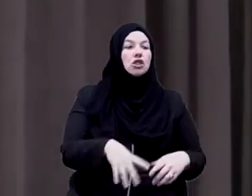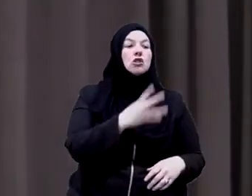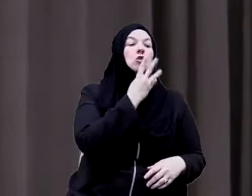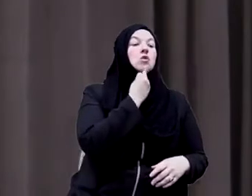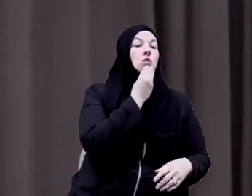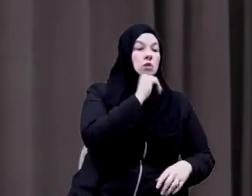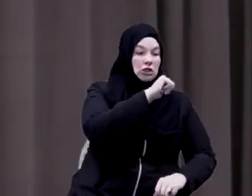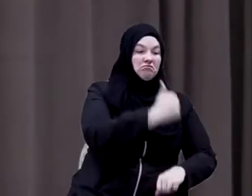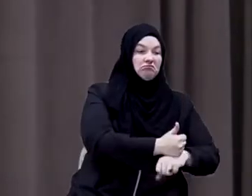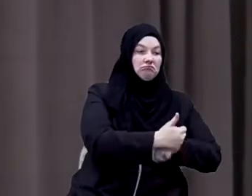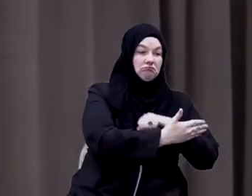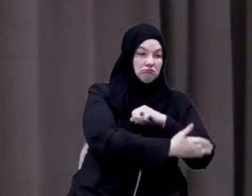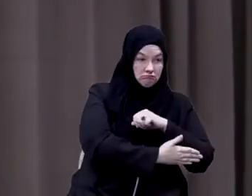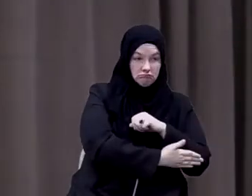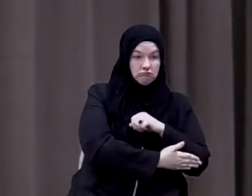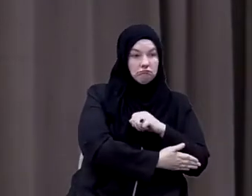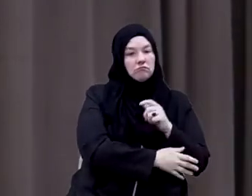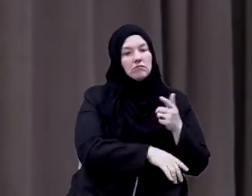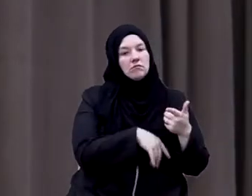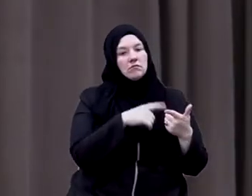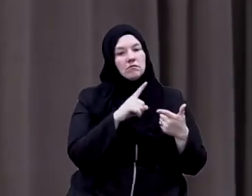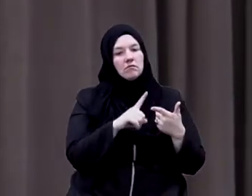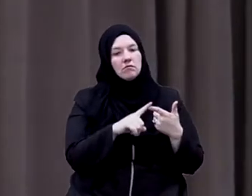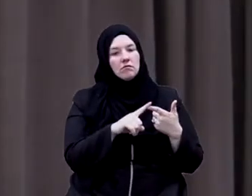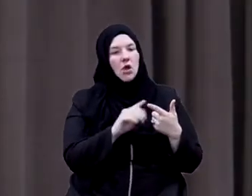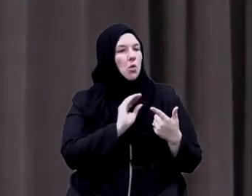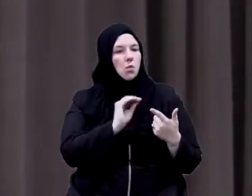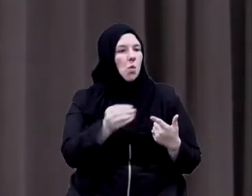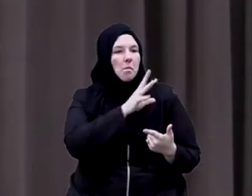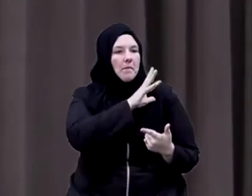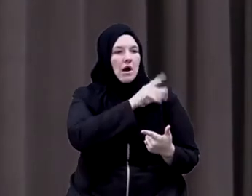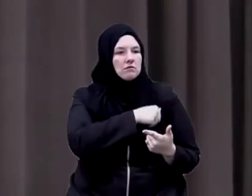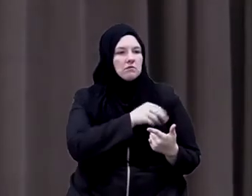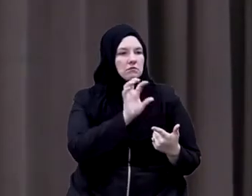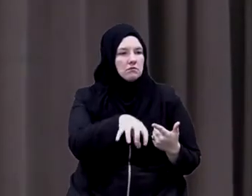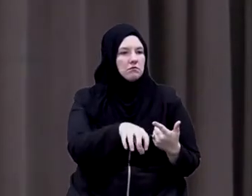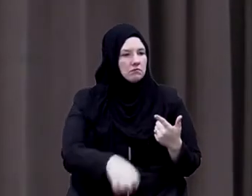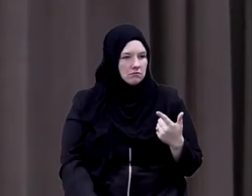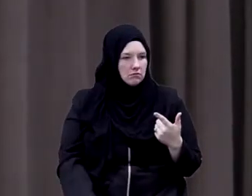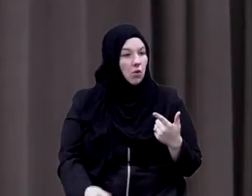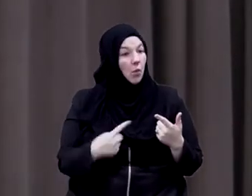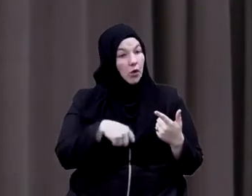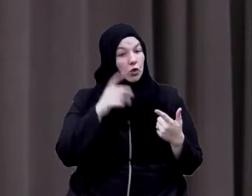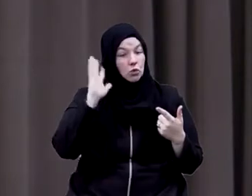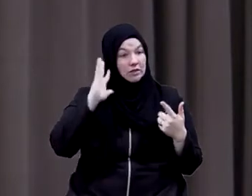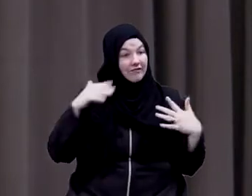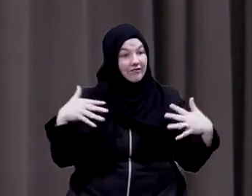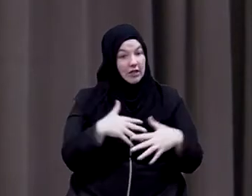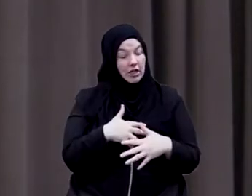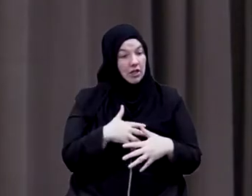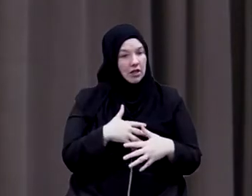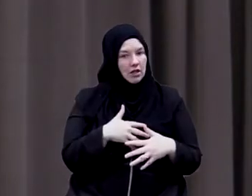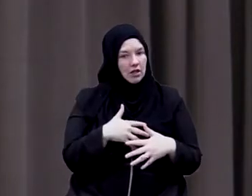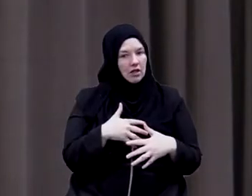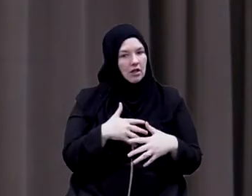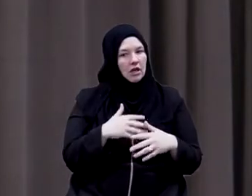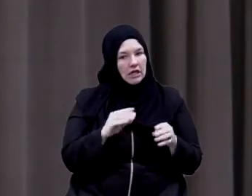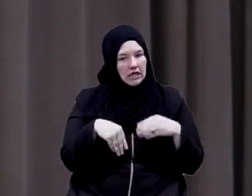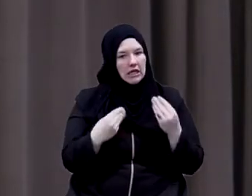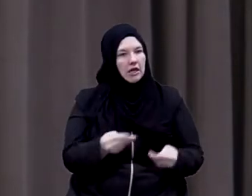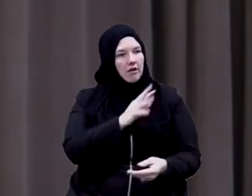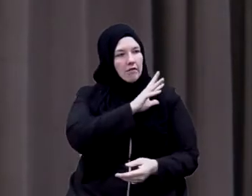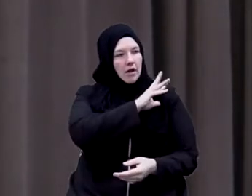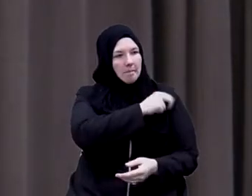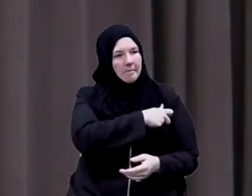state and a no Palestinian state. We used to fear that one day they will give the Palestinians